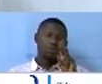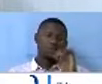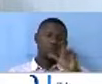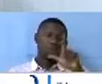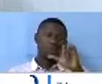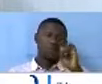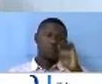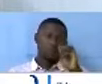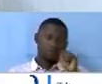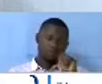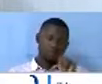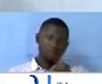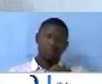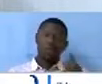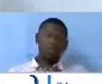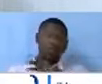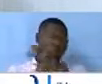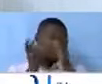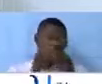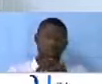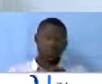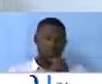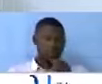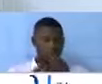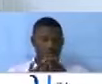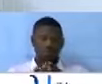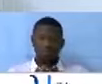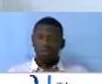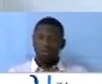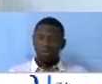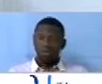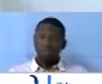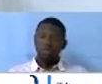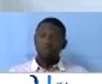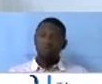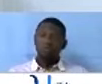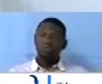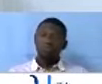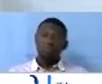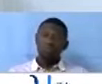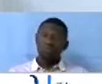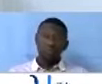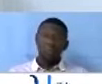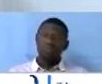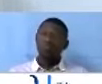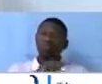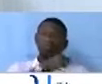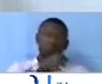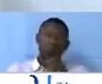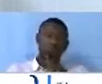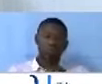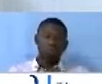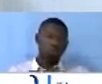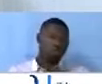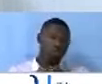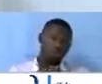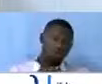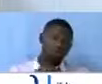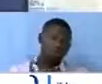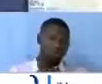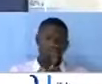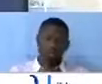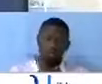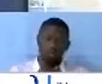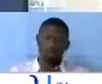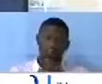moy feñal fer ndegi. Whether it favors you or whether it is against you. Mo xam ci sa wet la wala bok lu uté ak lolu. My job is